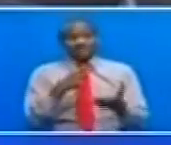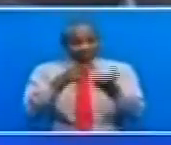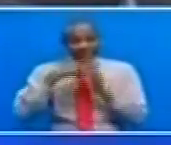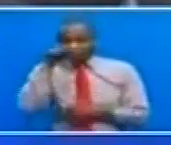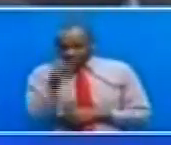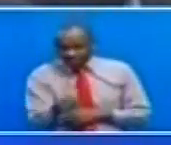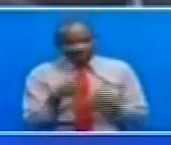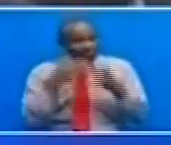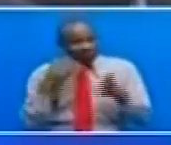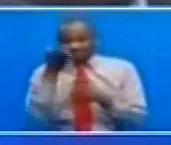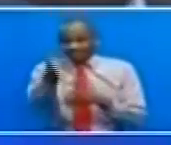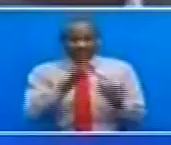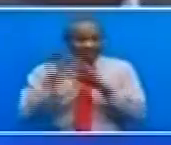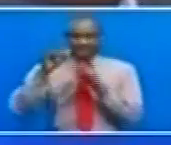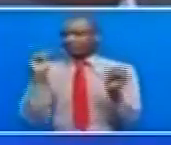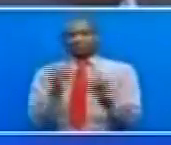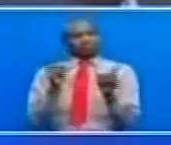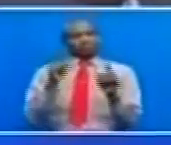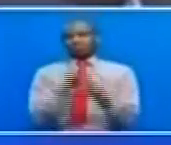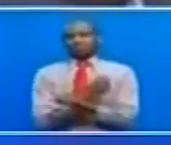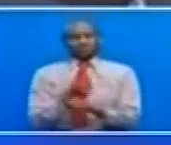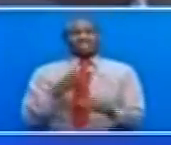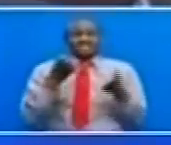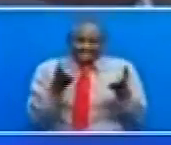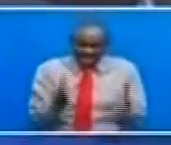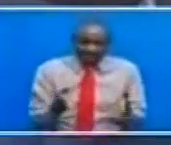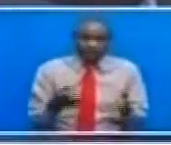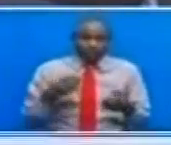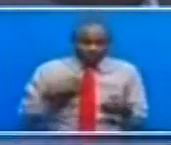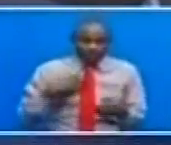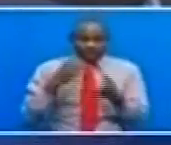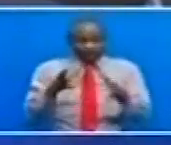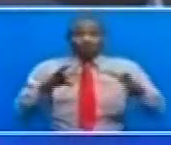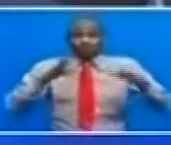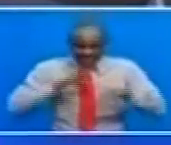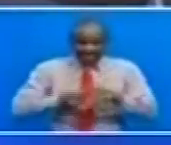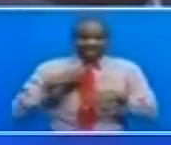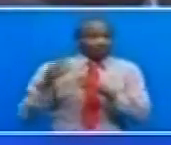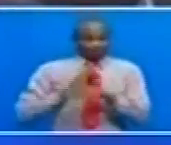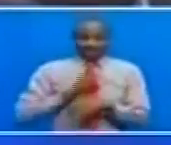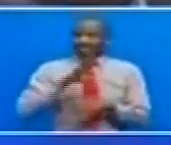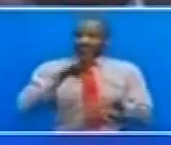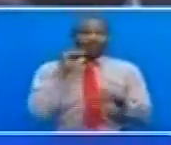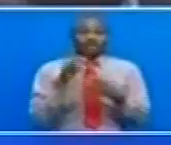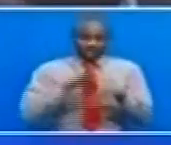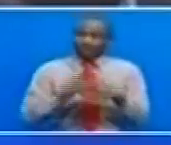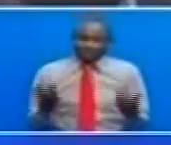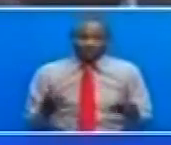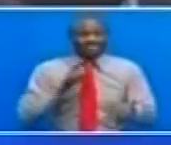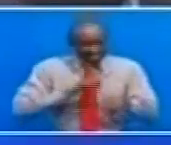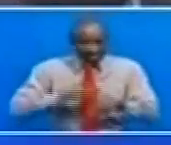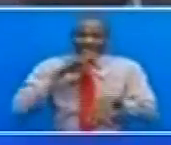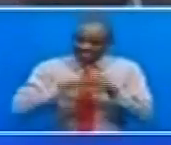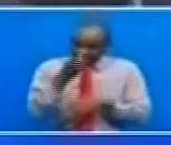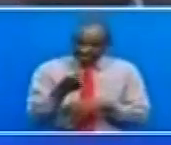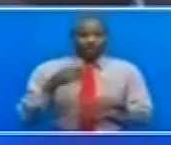and discussing the contents. We are yet even to formally receive it as a committee. And I am sure once we do,